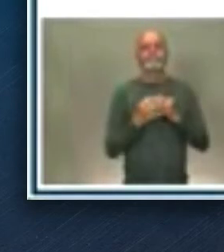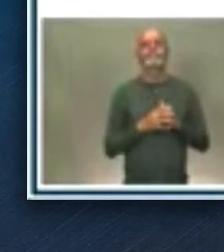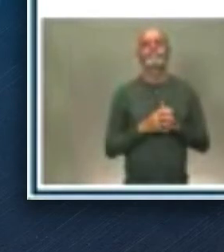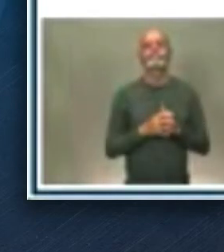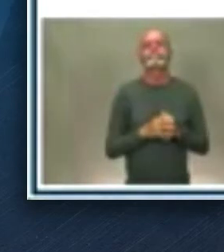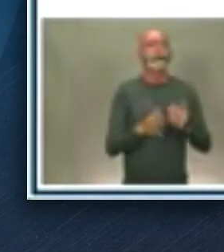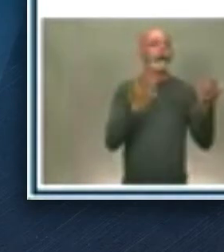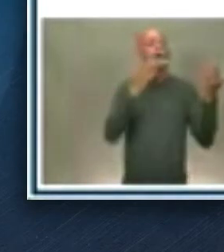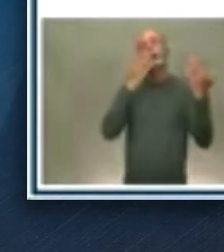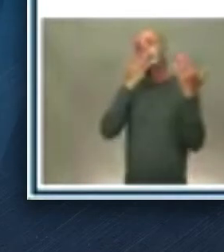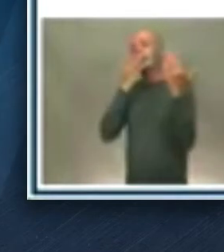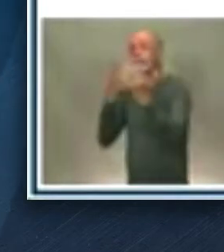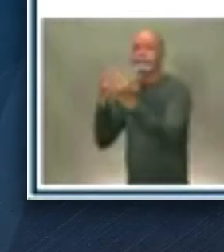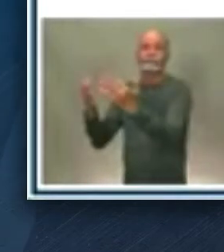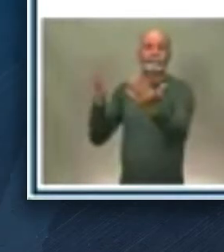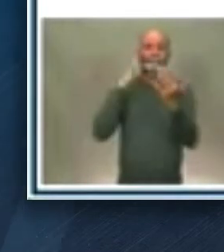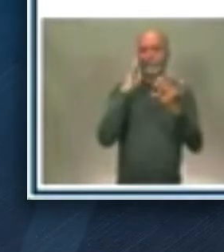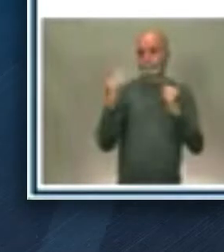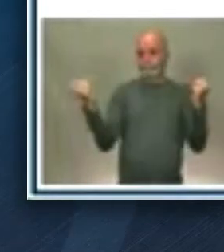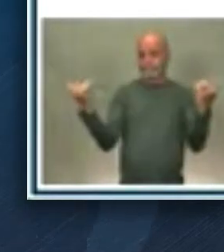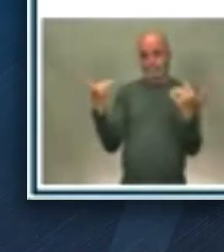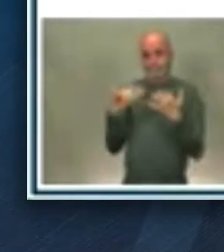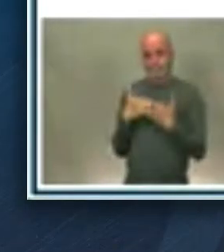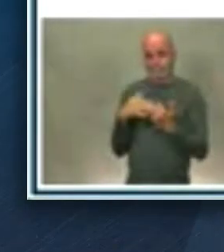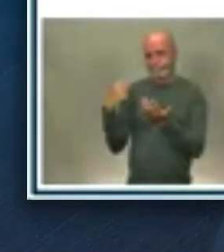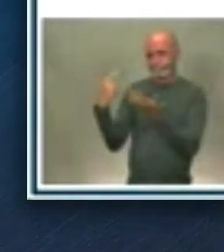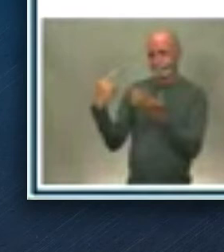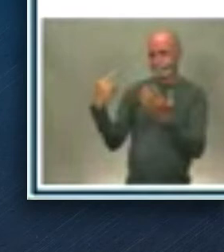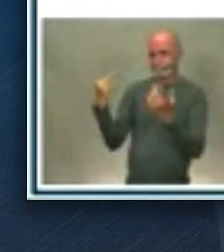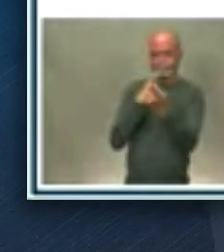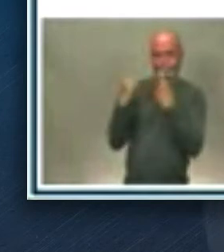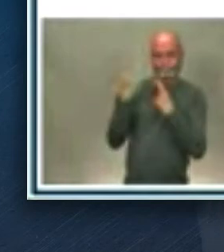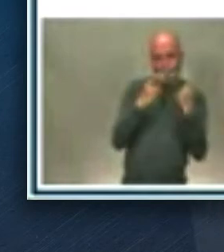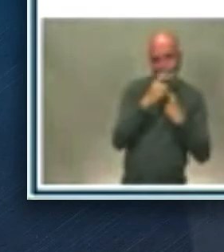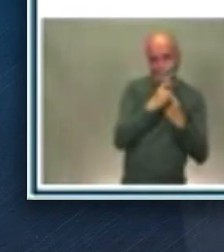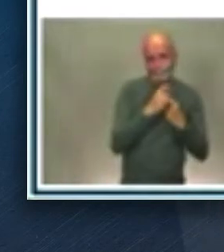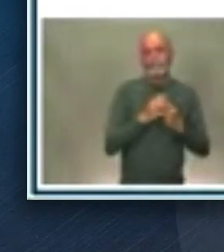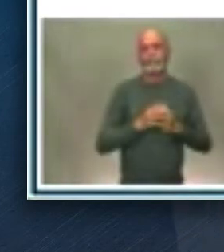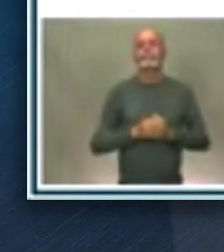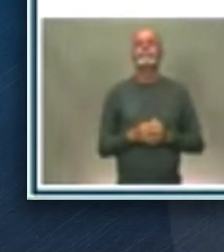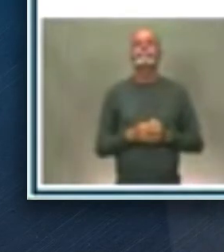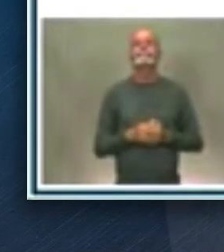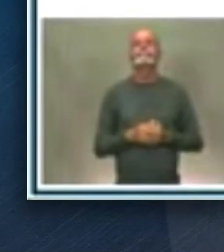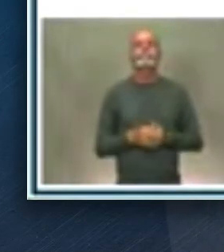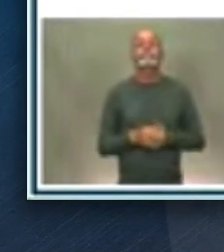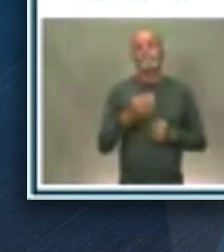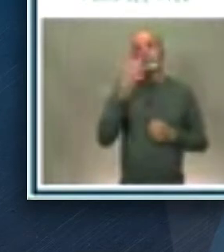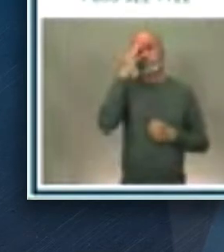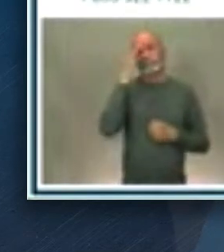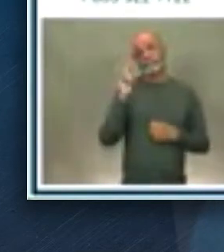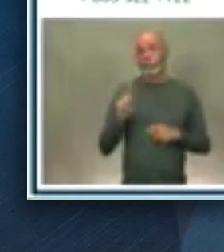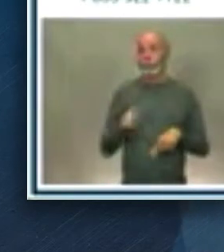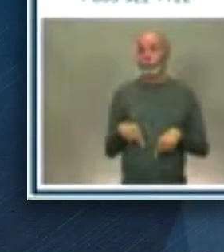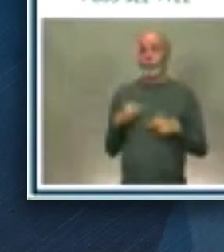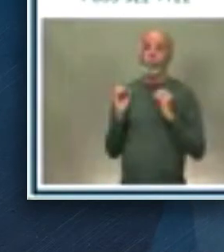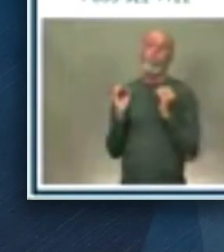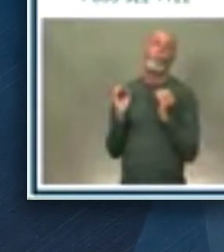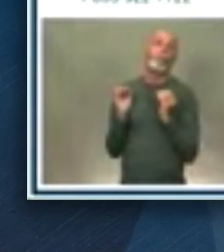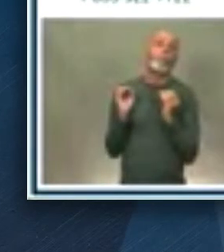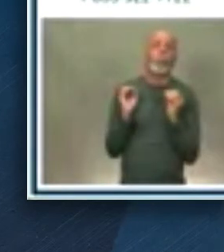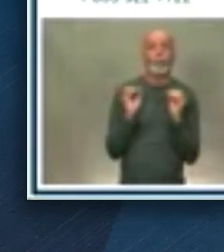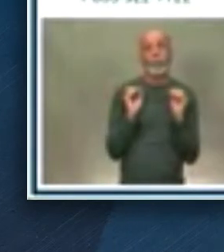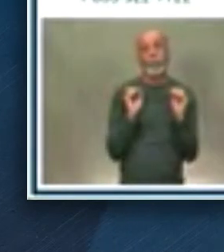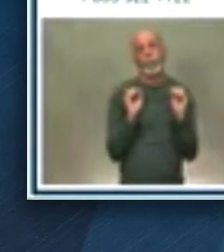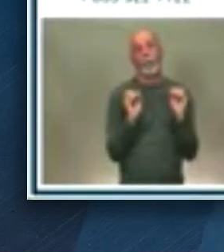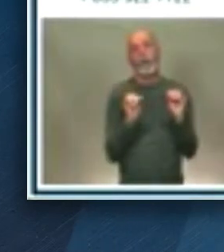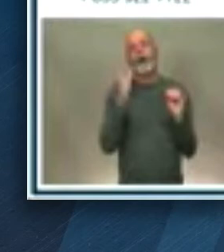everyone, for coming. So I know it's been a little while, but we'll make sure that we're accessible for all kinds of issues in lots of